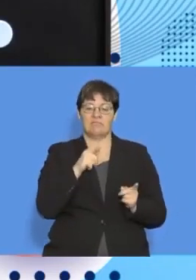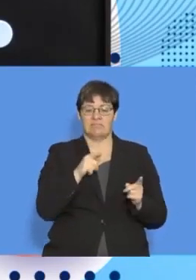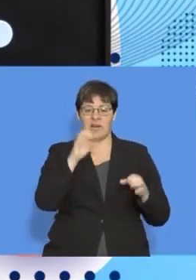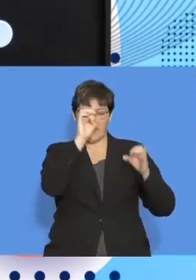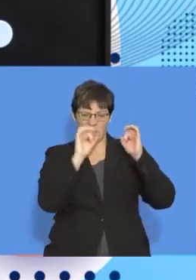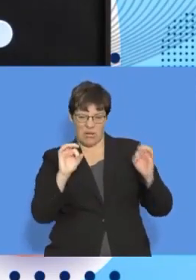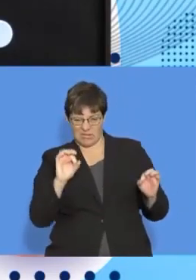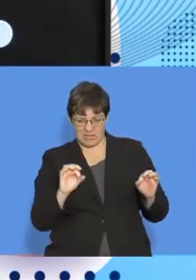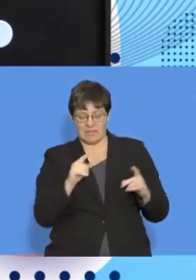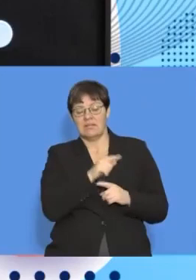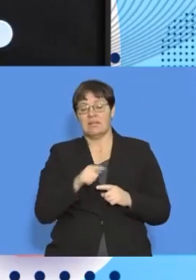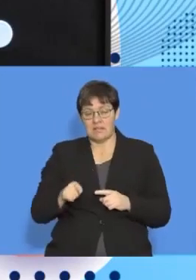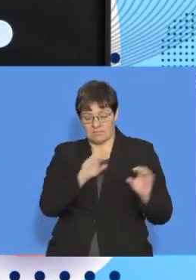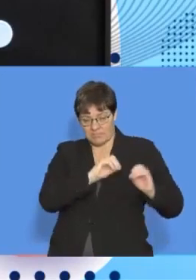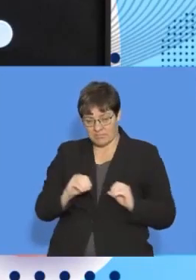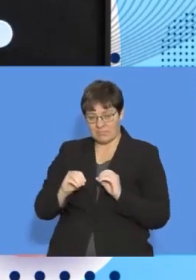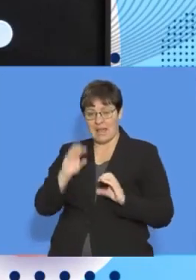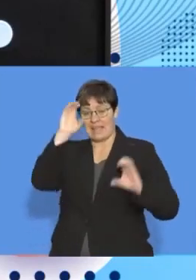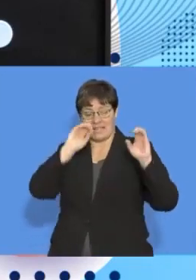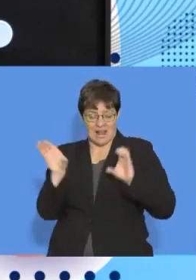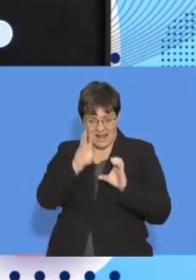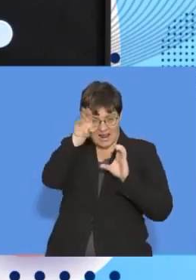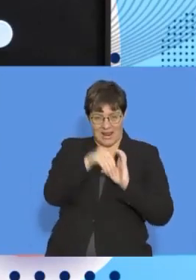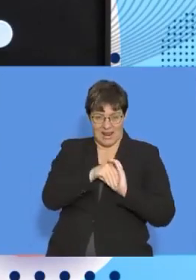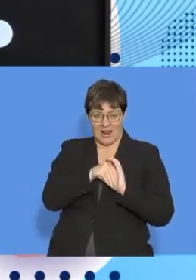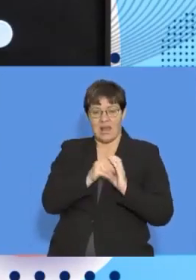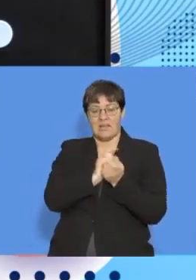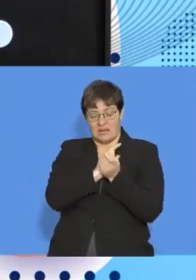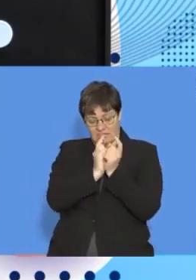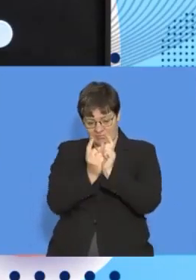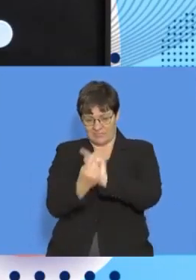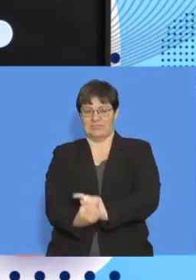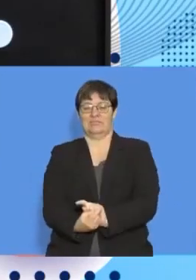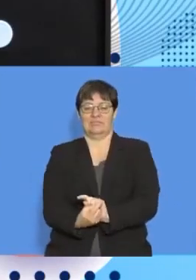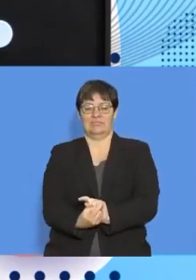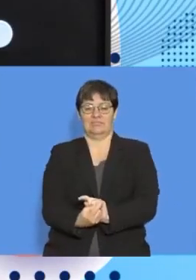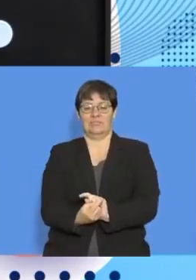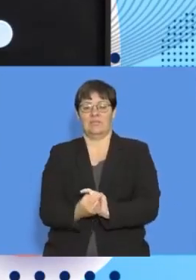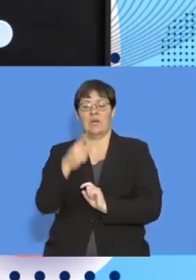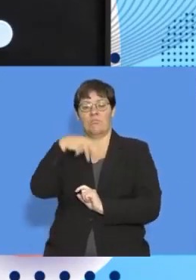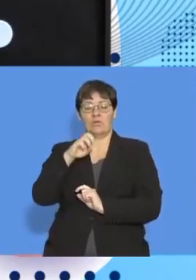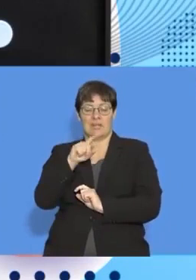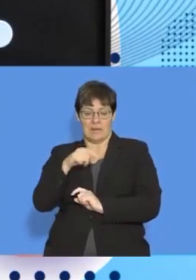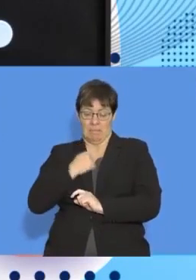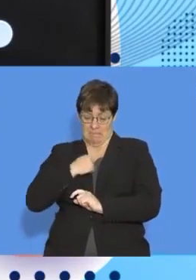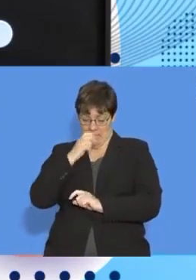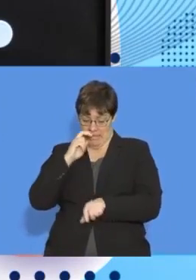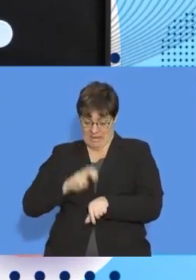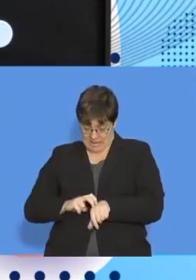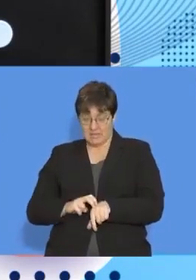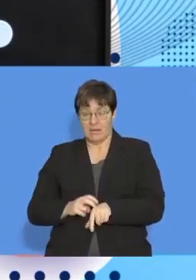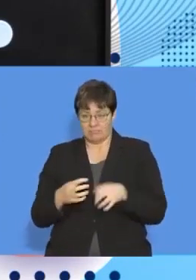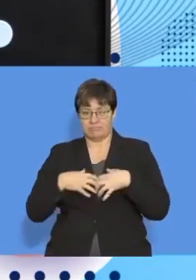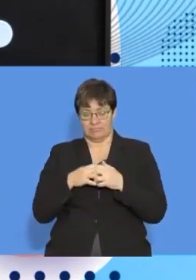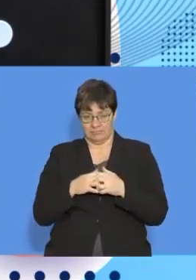then it takes them into the cells and converts those amino acids into specific proteins that the body needs. And that is